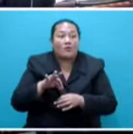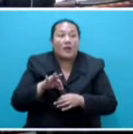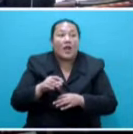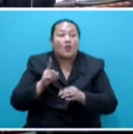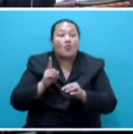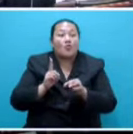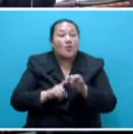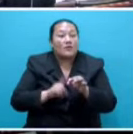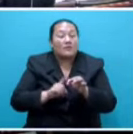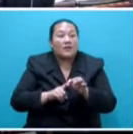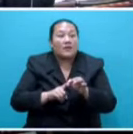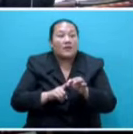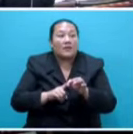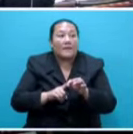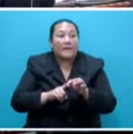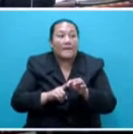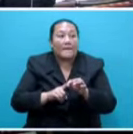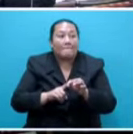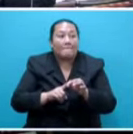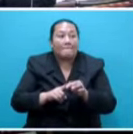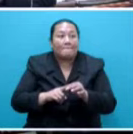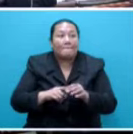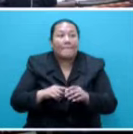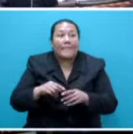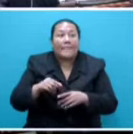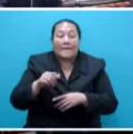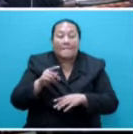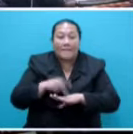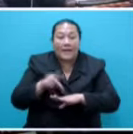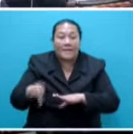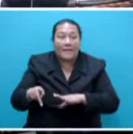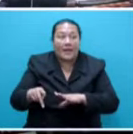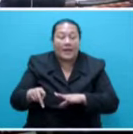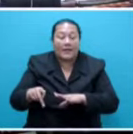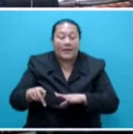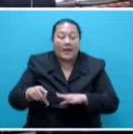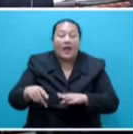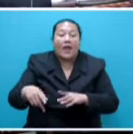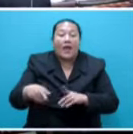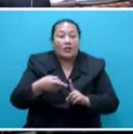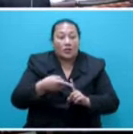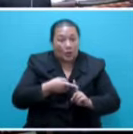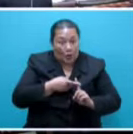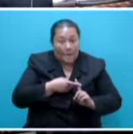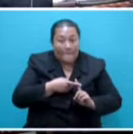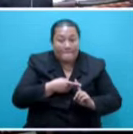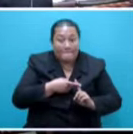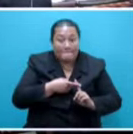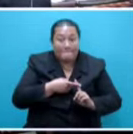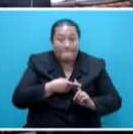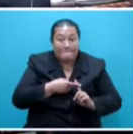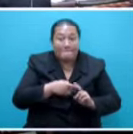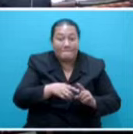adopts the amended sitting calendar for the period February to